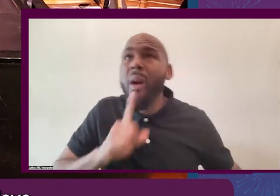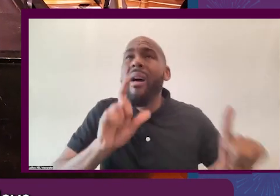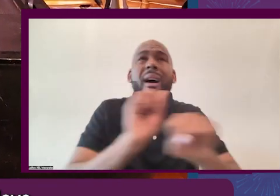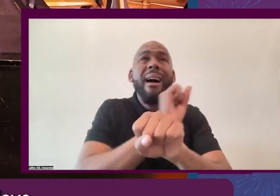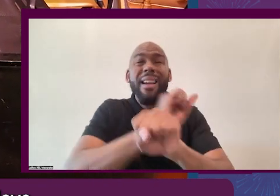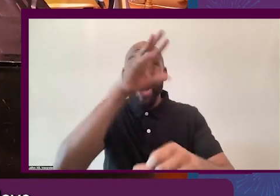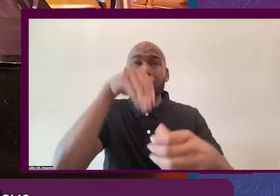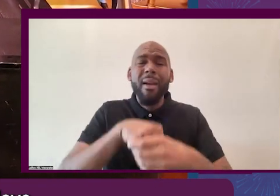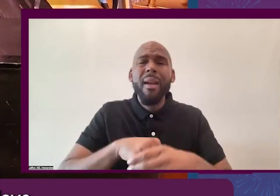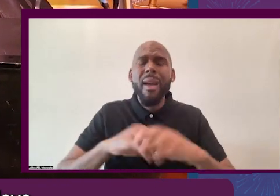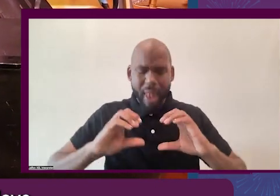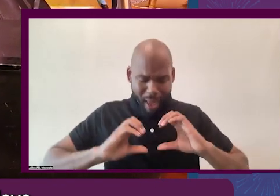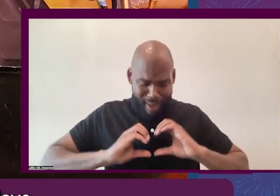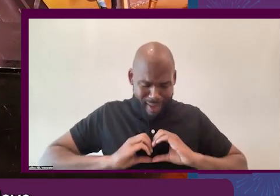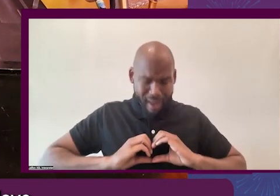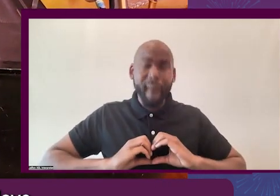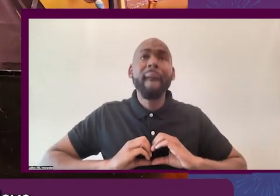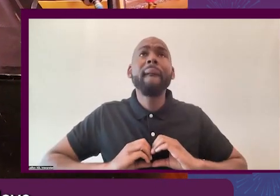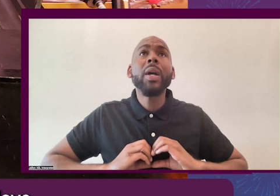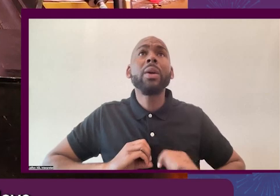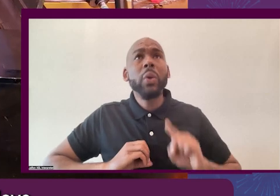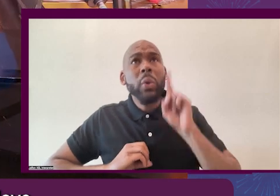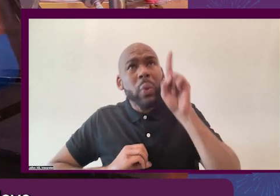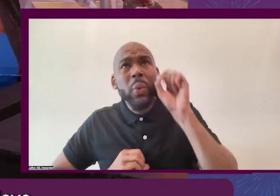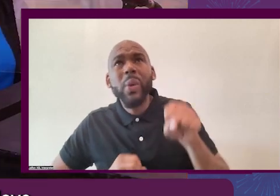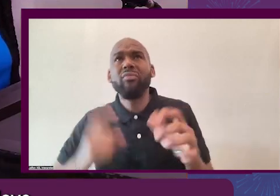Cause if you were in love, then